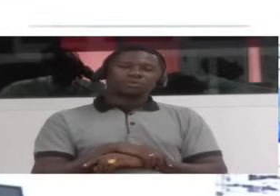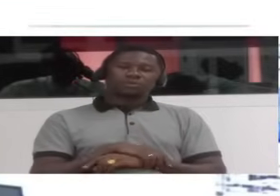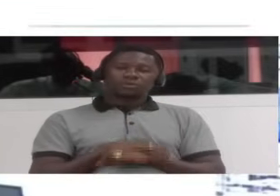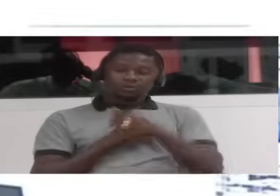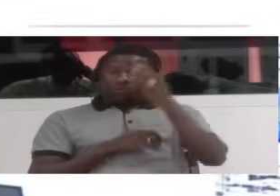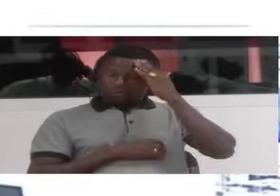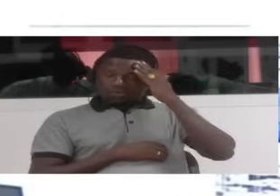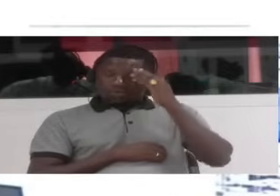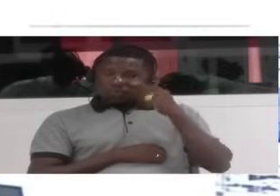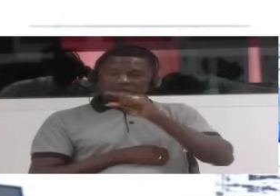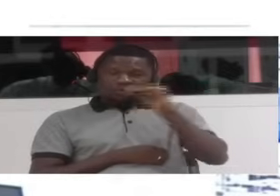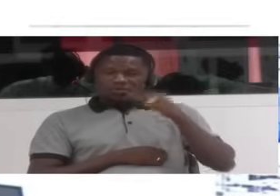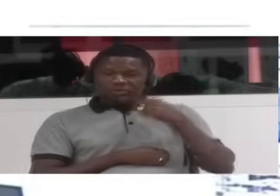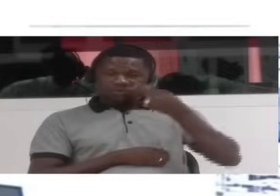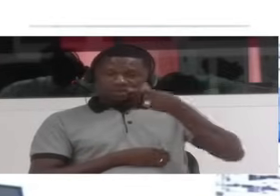of the village?